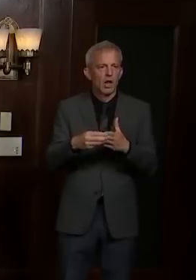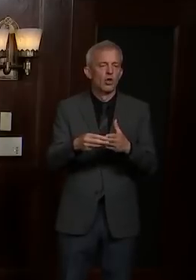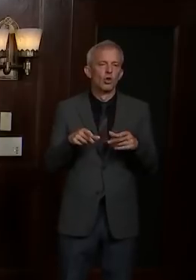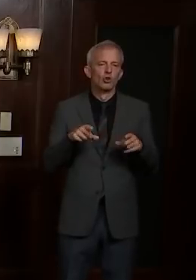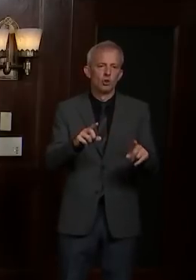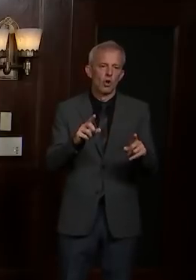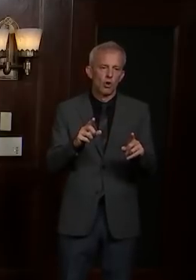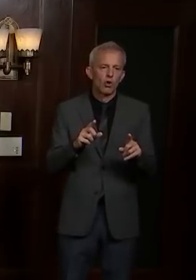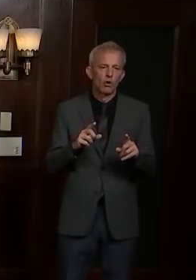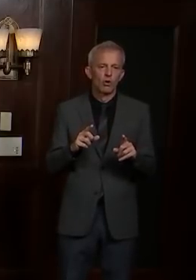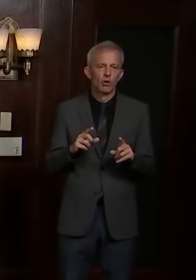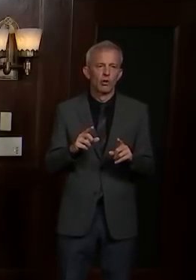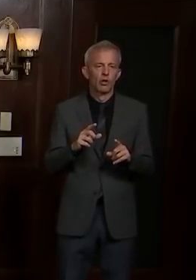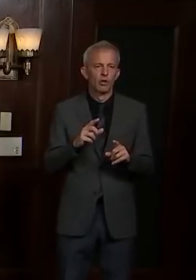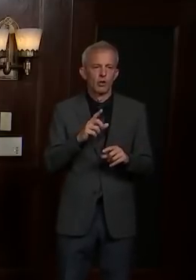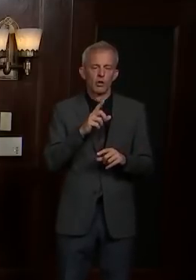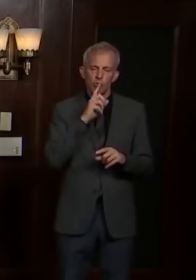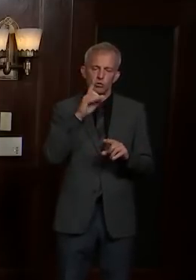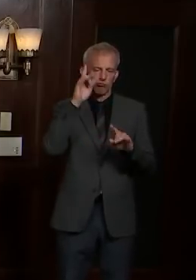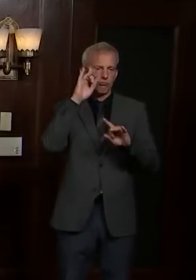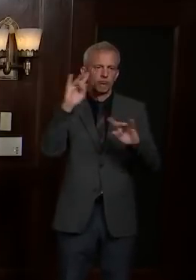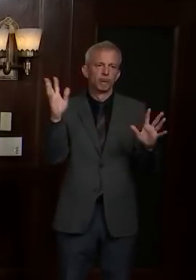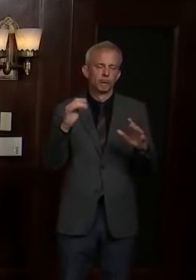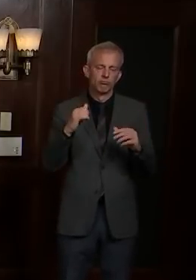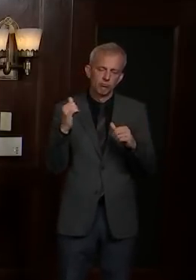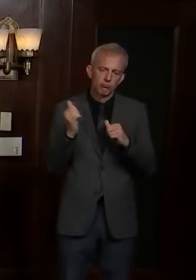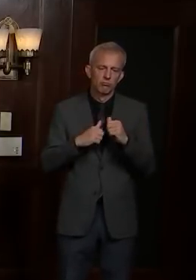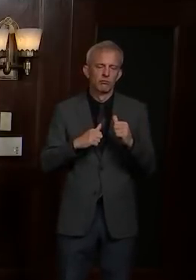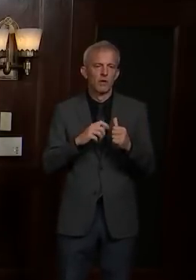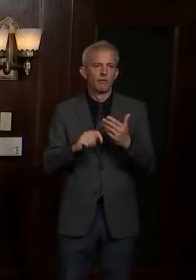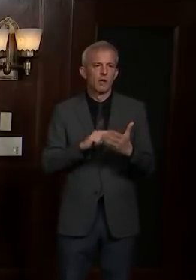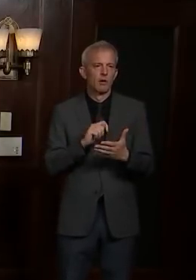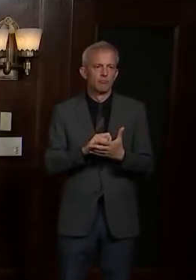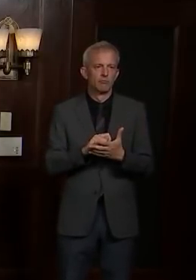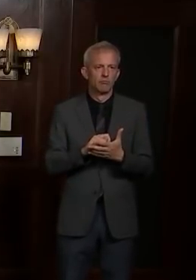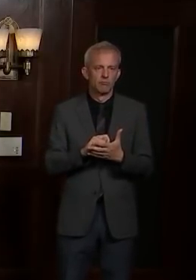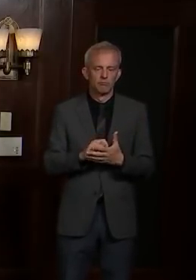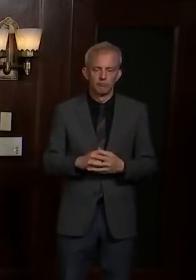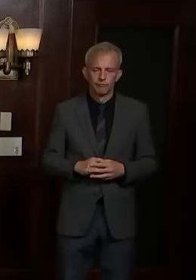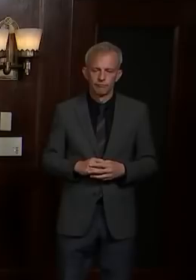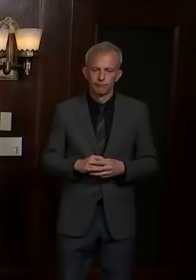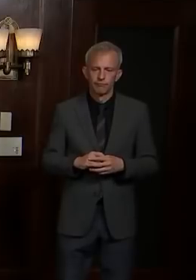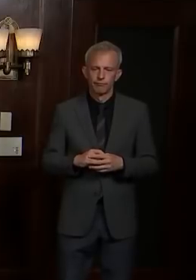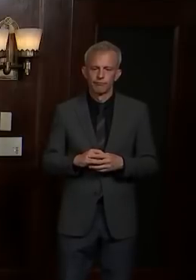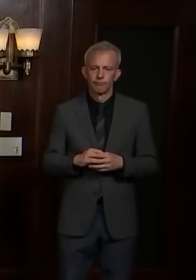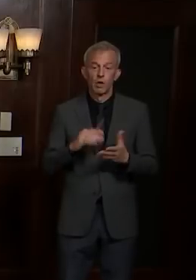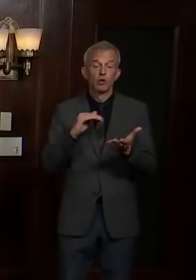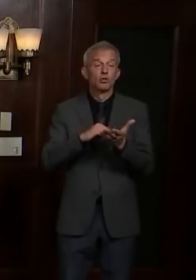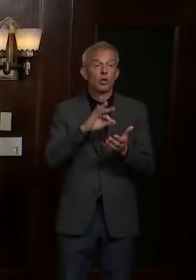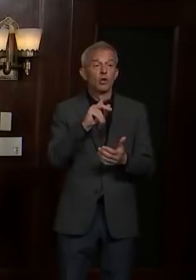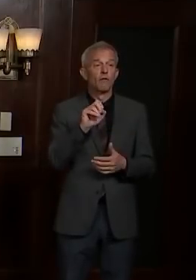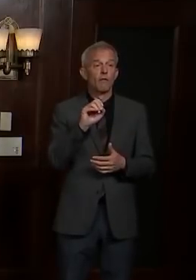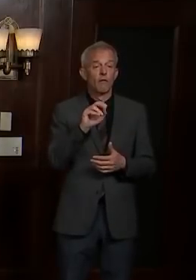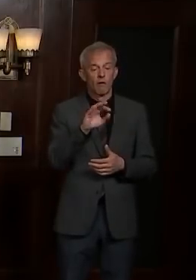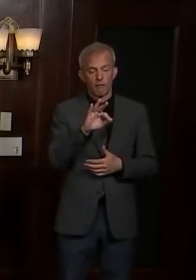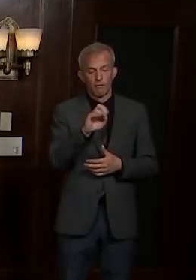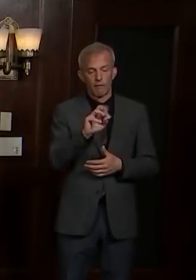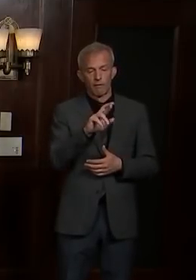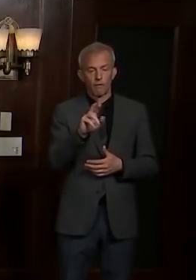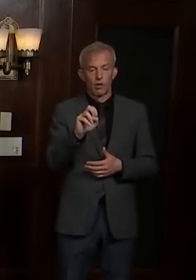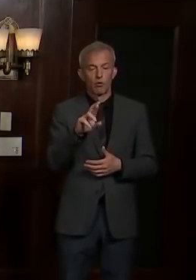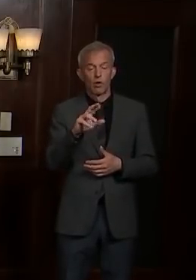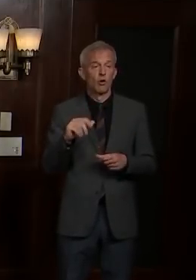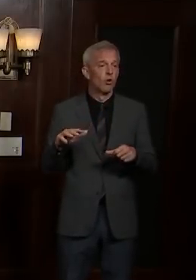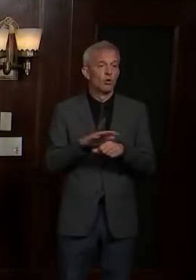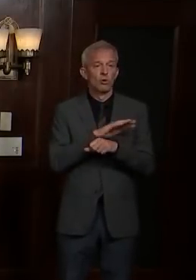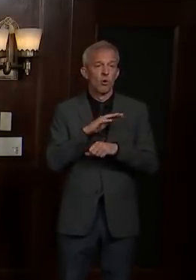has been unspeakably tough days and tough ones ahead. Dr. Ferrer and the entire county have been amazing partners for all of us that